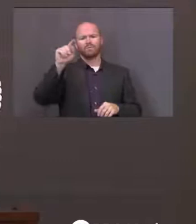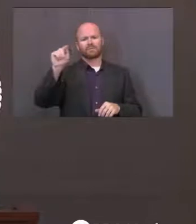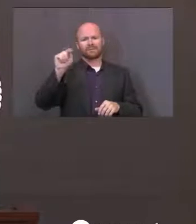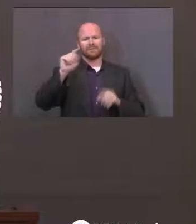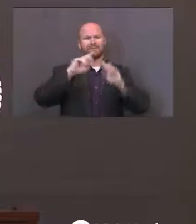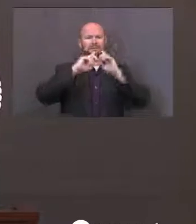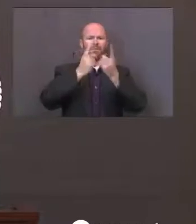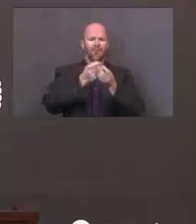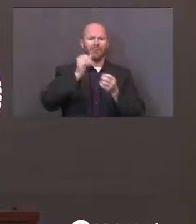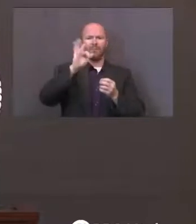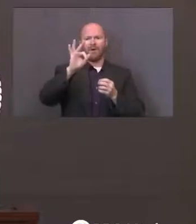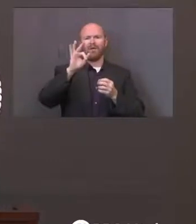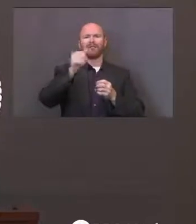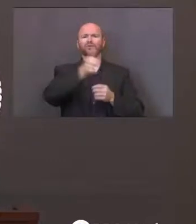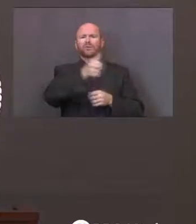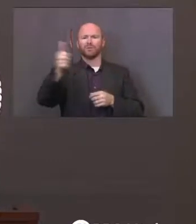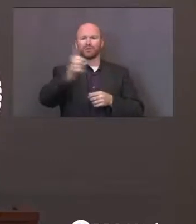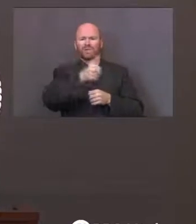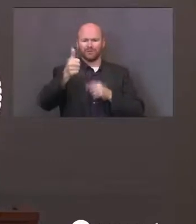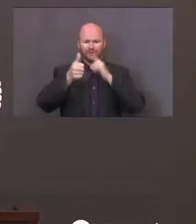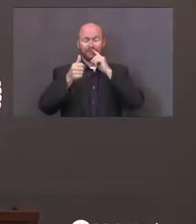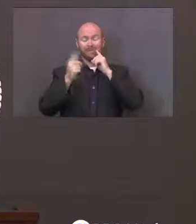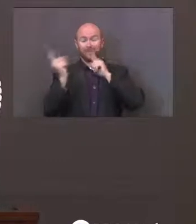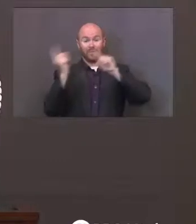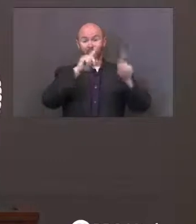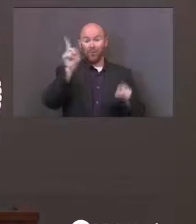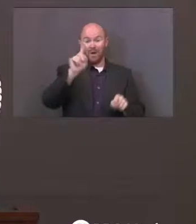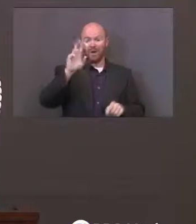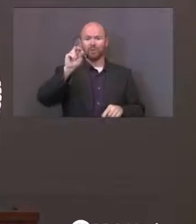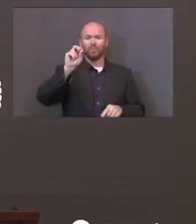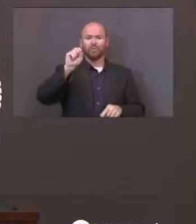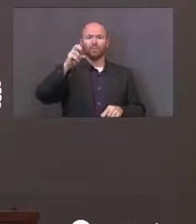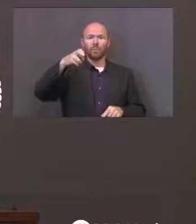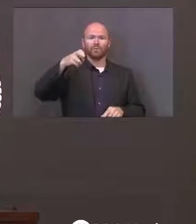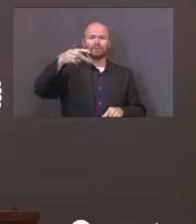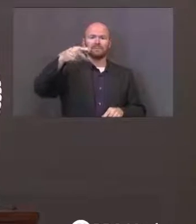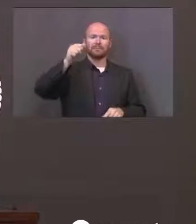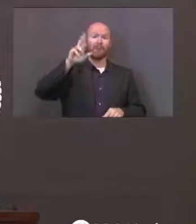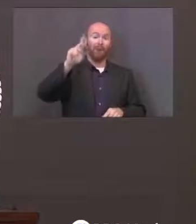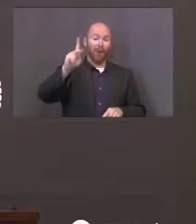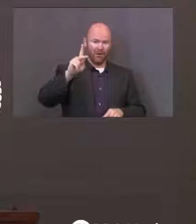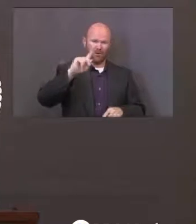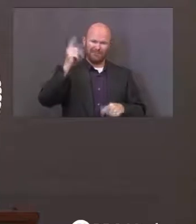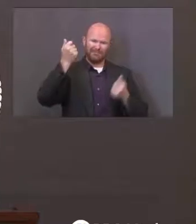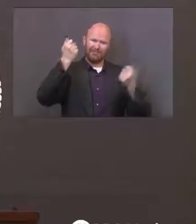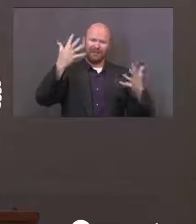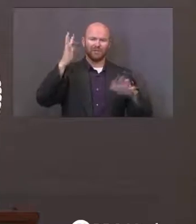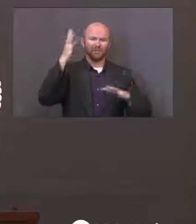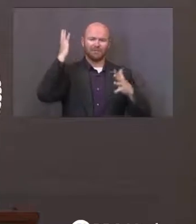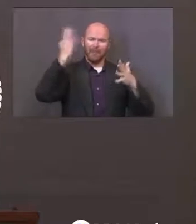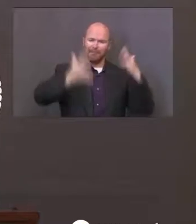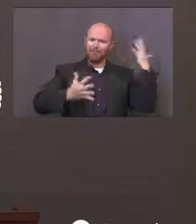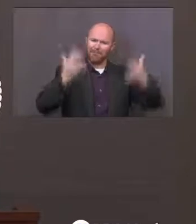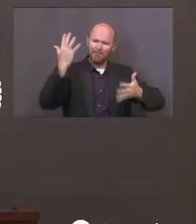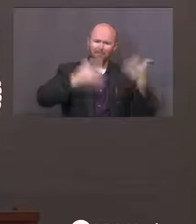over in the Rose Park area today to help clean up the clutter there and the fallen trees and limbs and other things that need to be cleaned